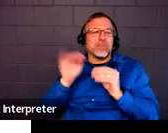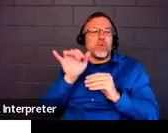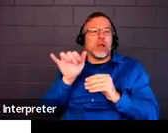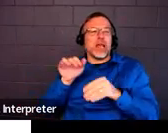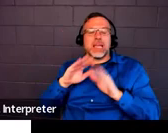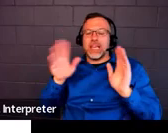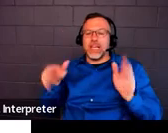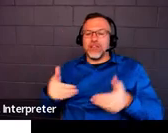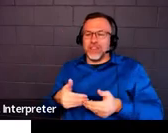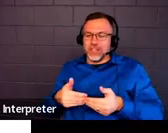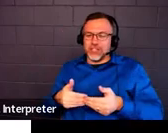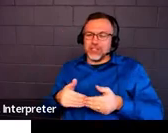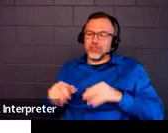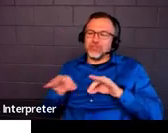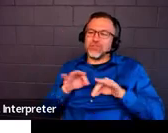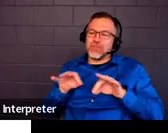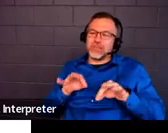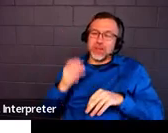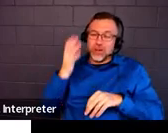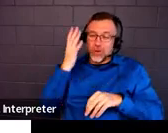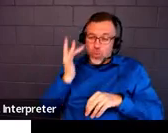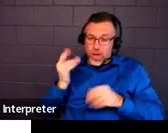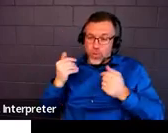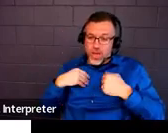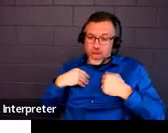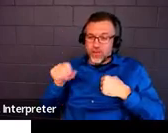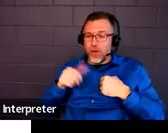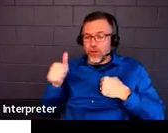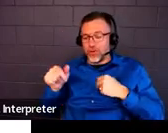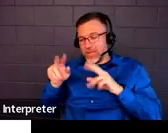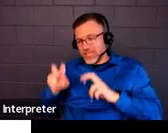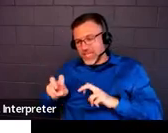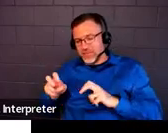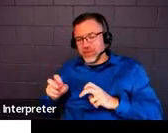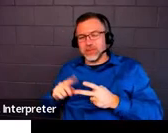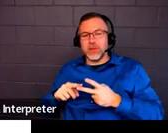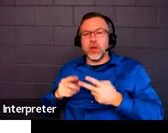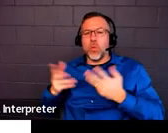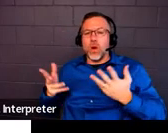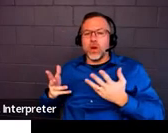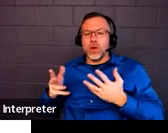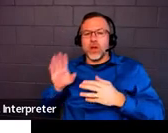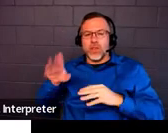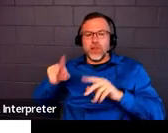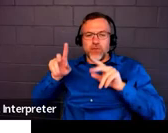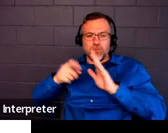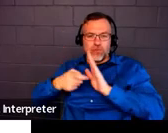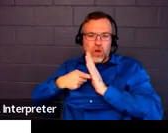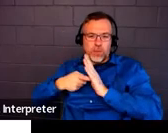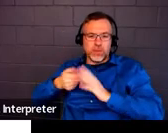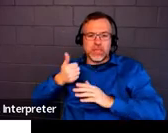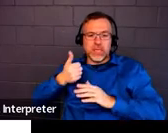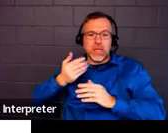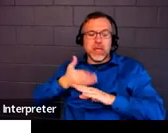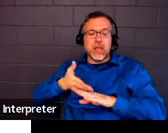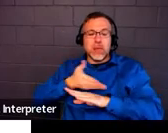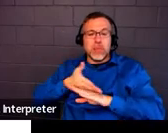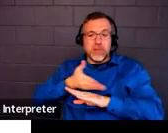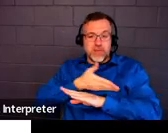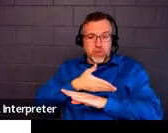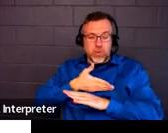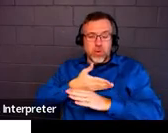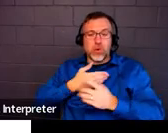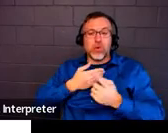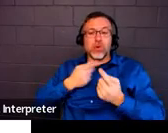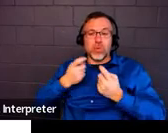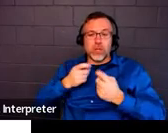do the alternate assessment and what are the requirements related to it. Before I get into questions, I just want to let you know, Carly,